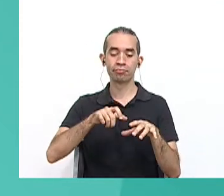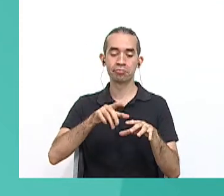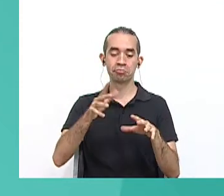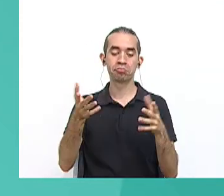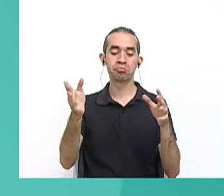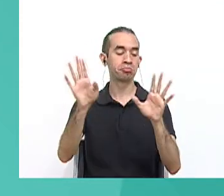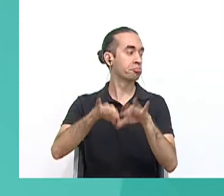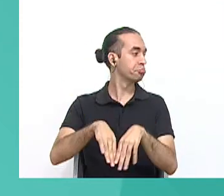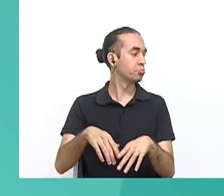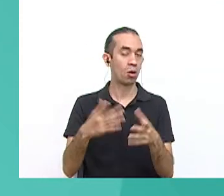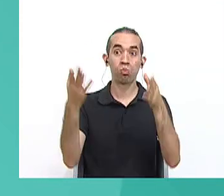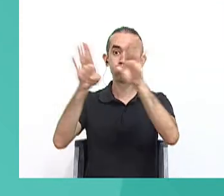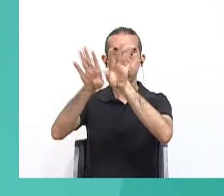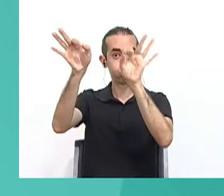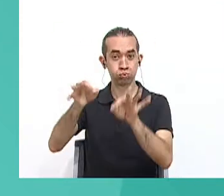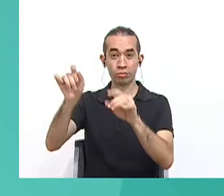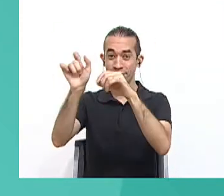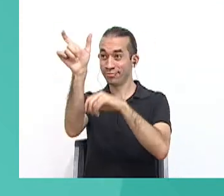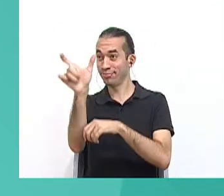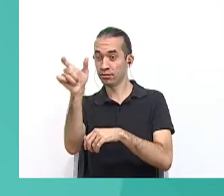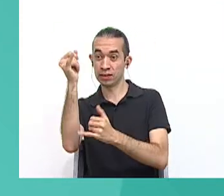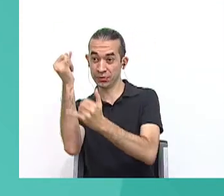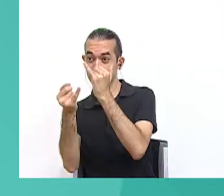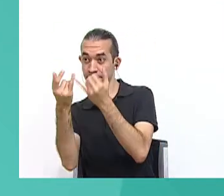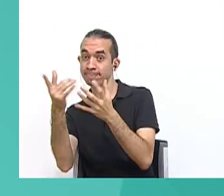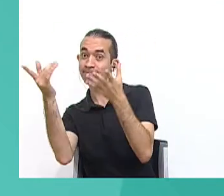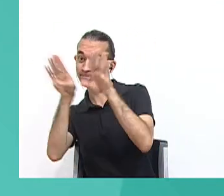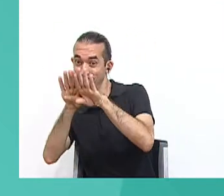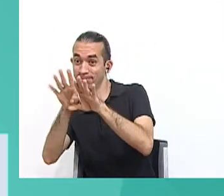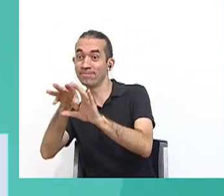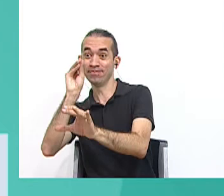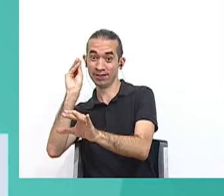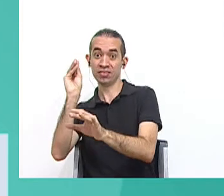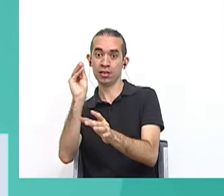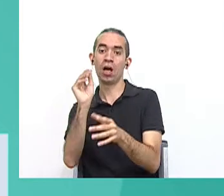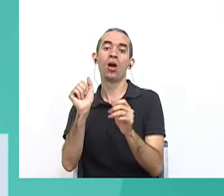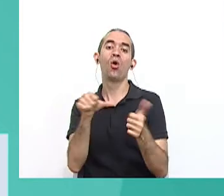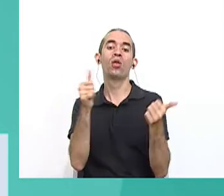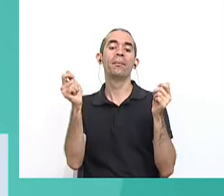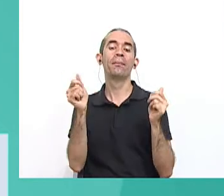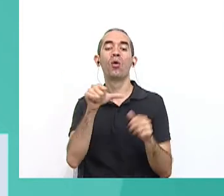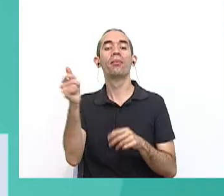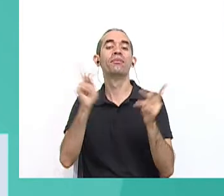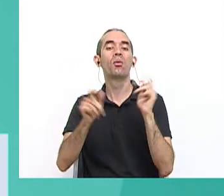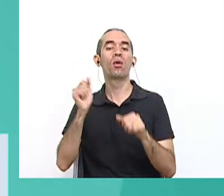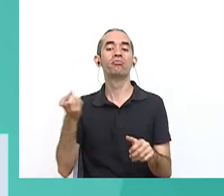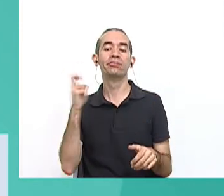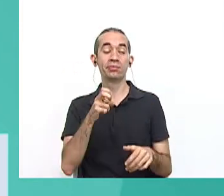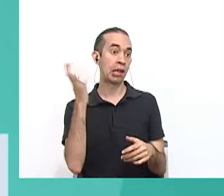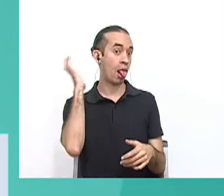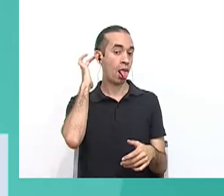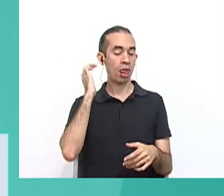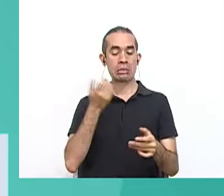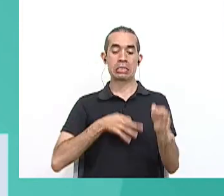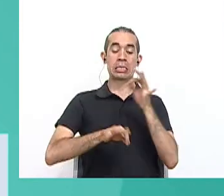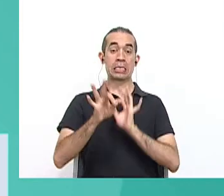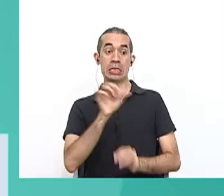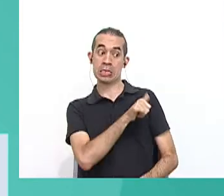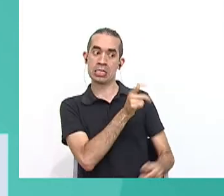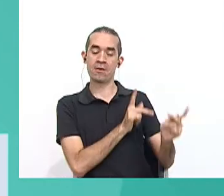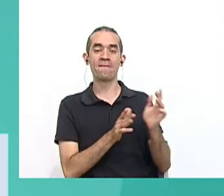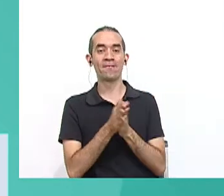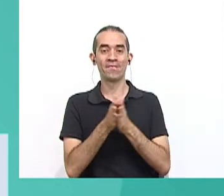can use my Facebook account. Question number 2. Question number 2 said, you should make